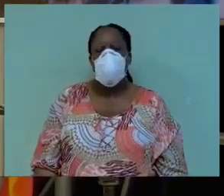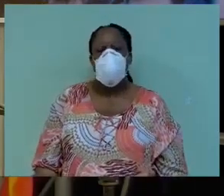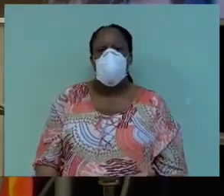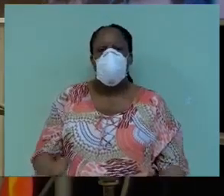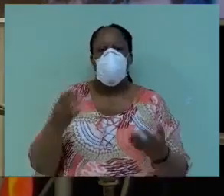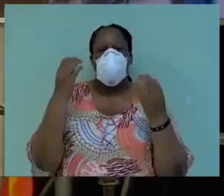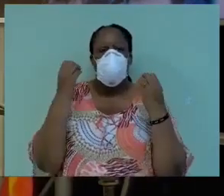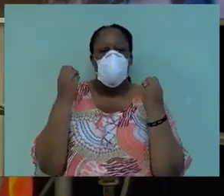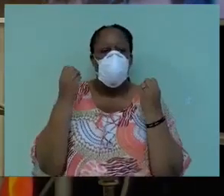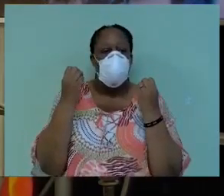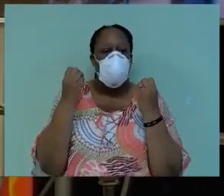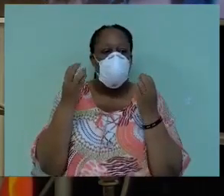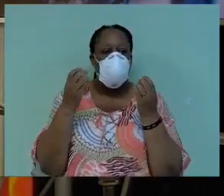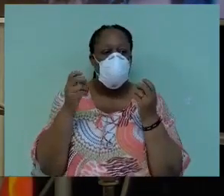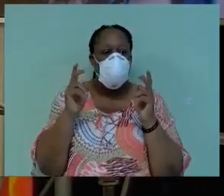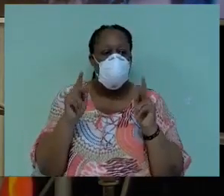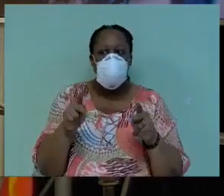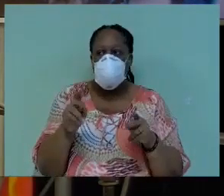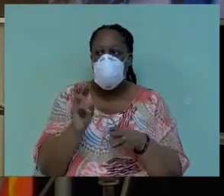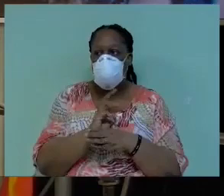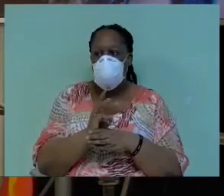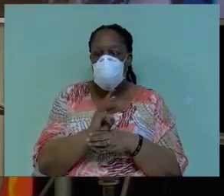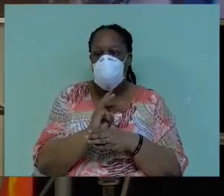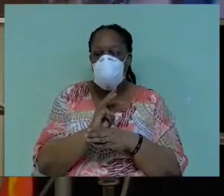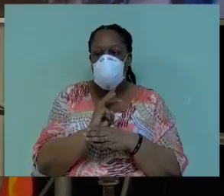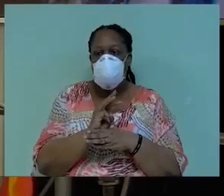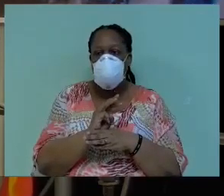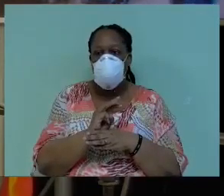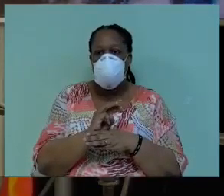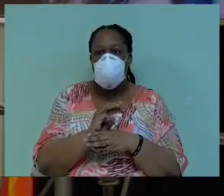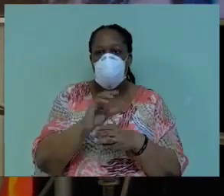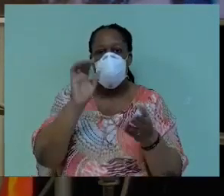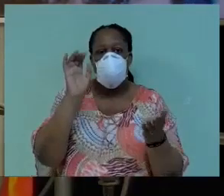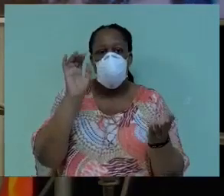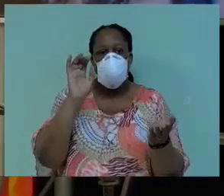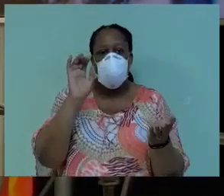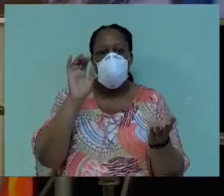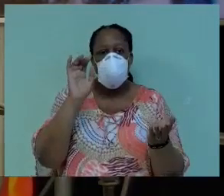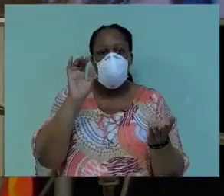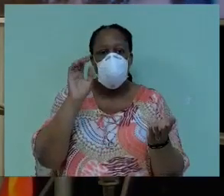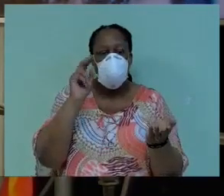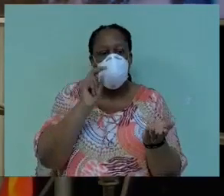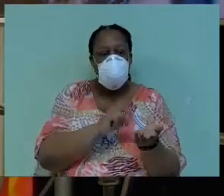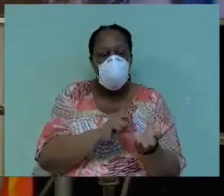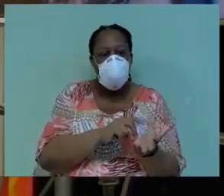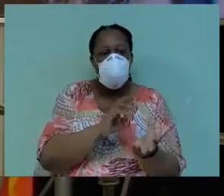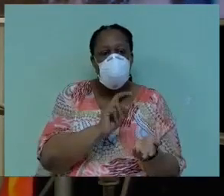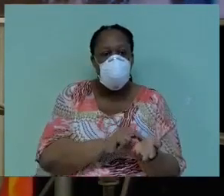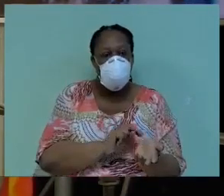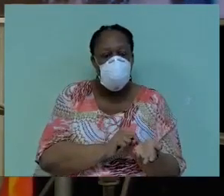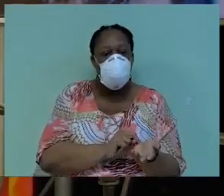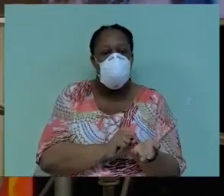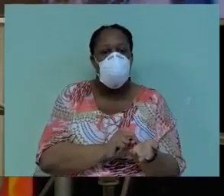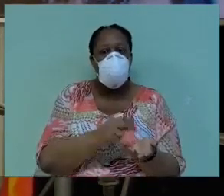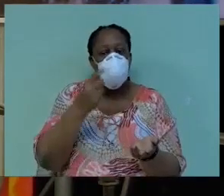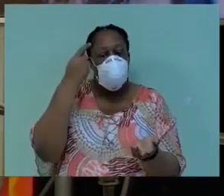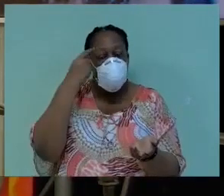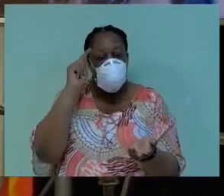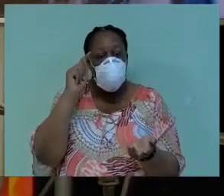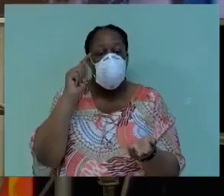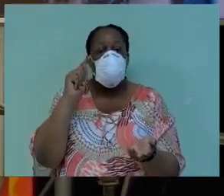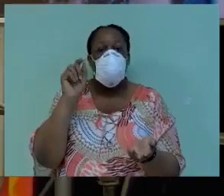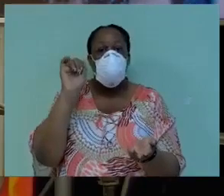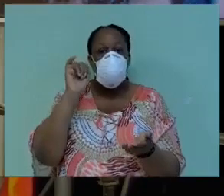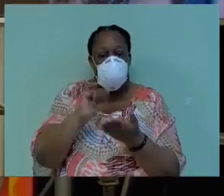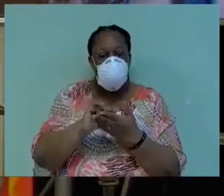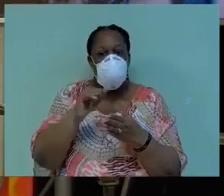N95 respirators in public, and these are not meant for the general public. The N95 masks, these are meant for